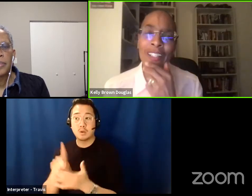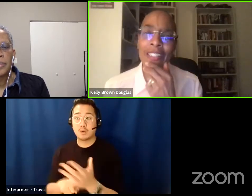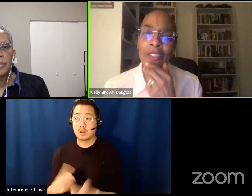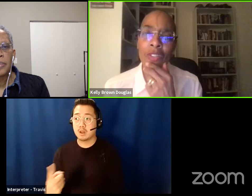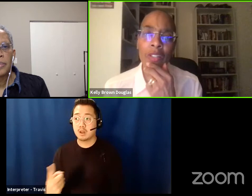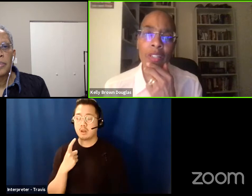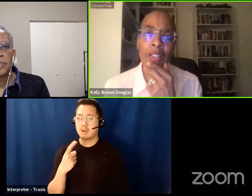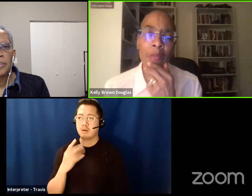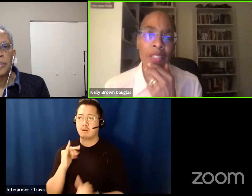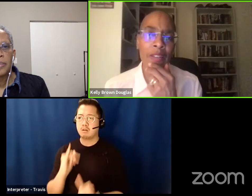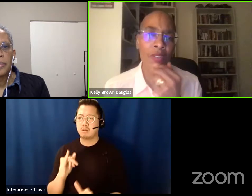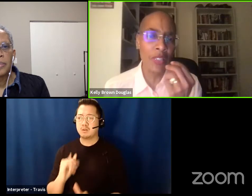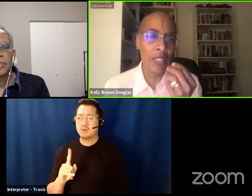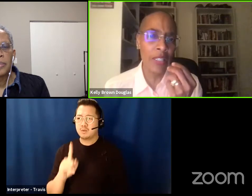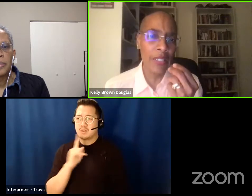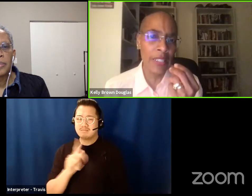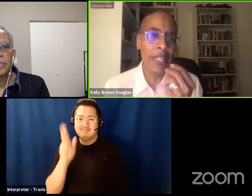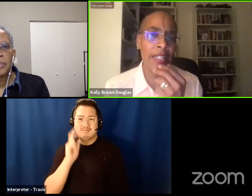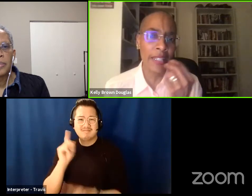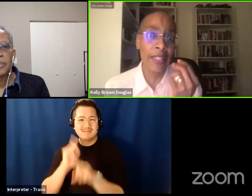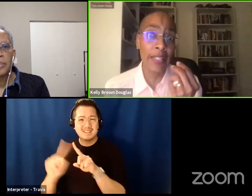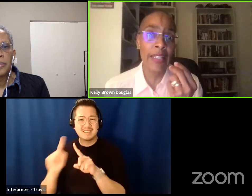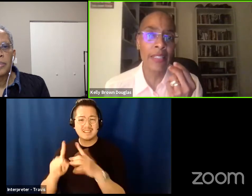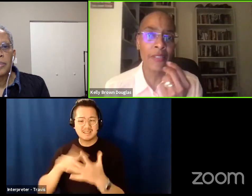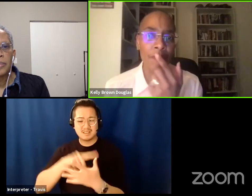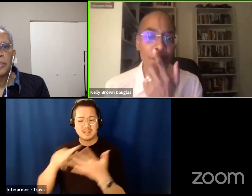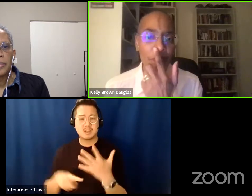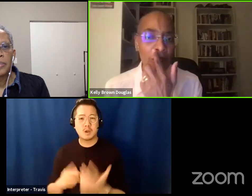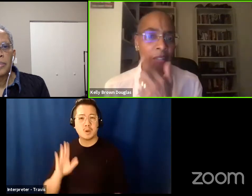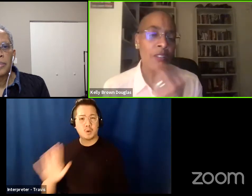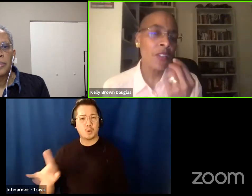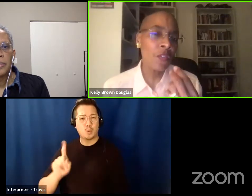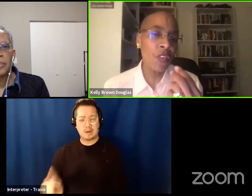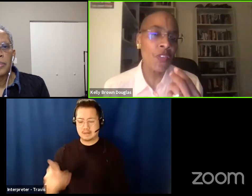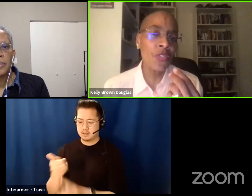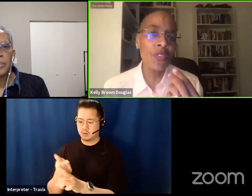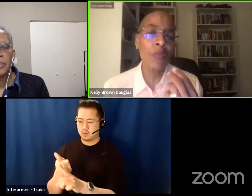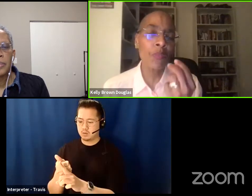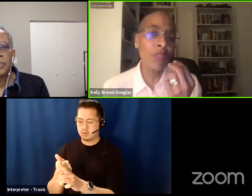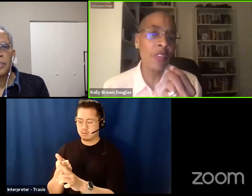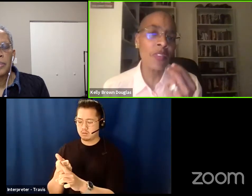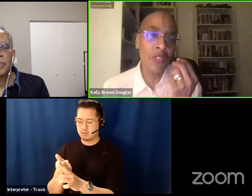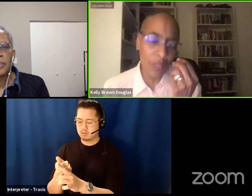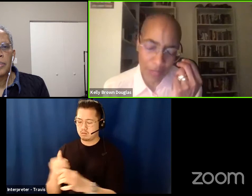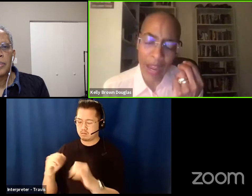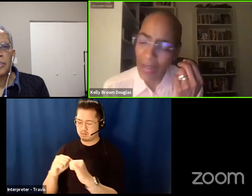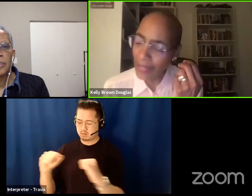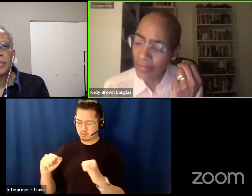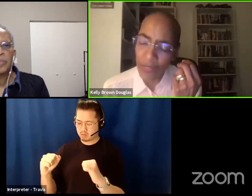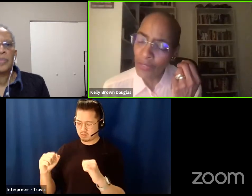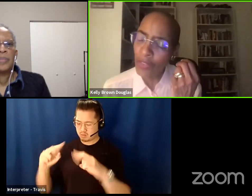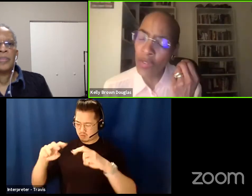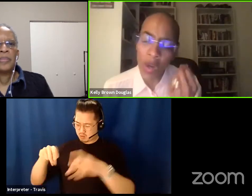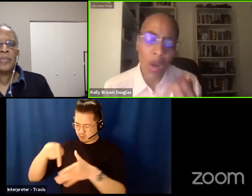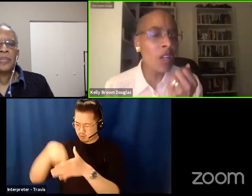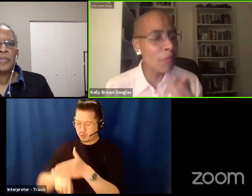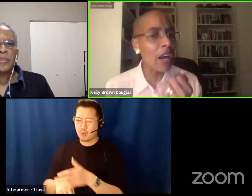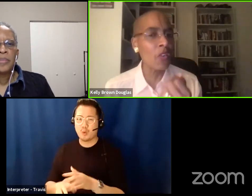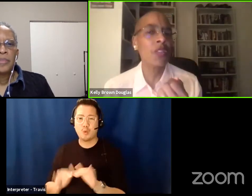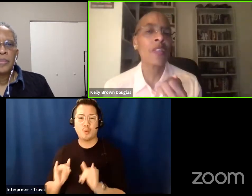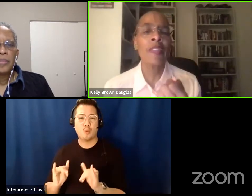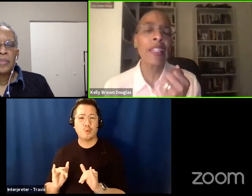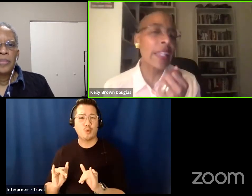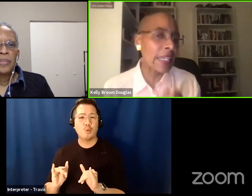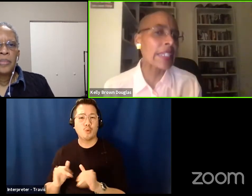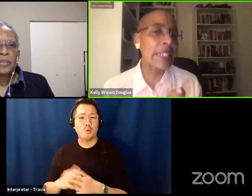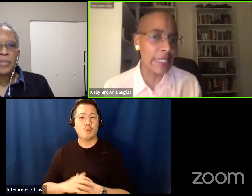Your questions are in themselves insight and a lesson. First, to talk